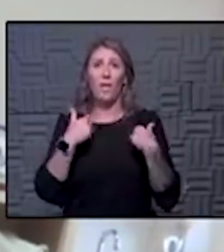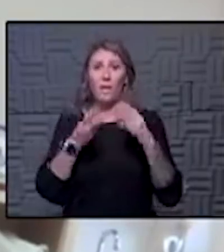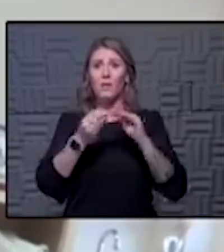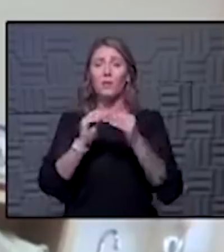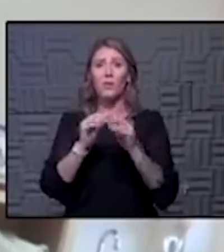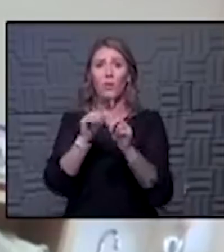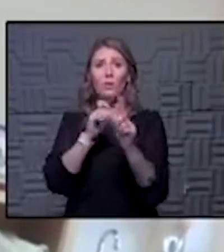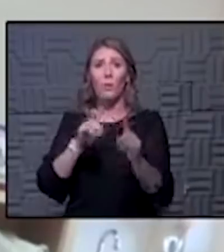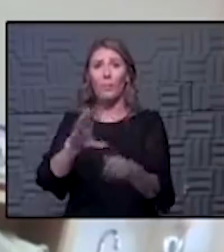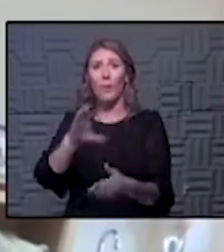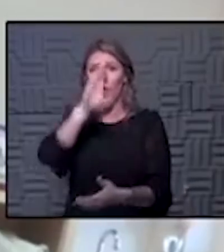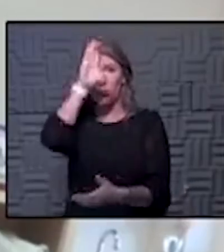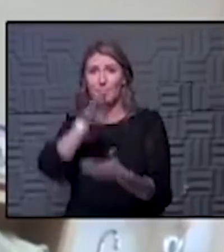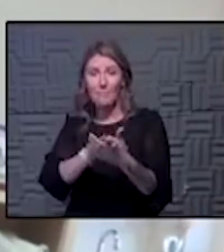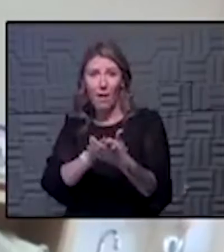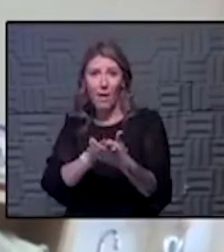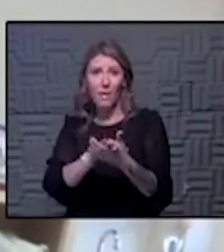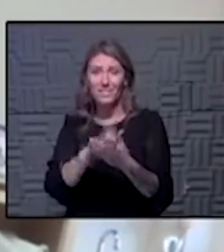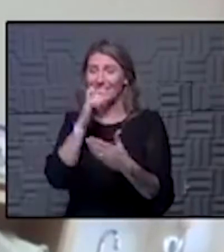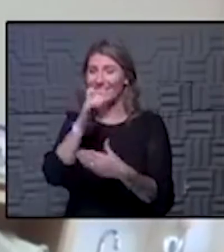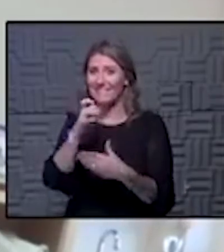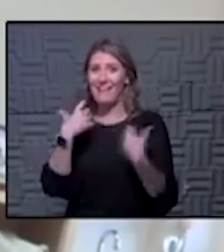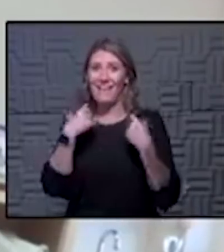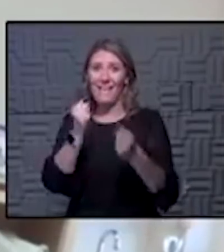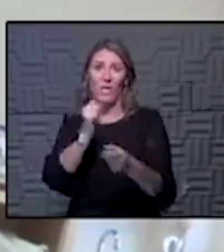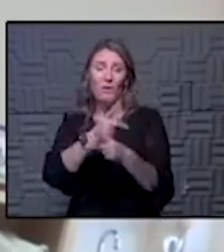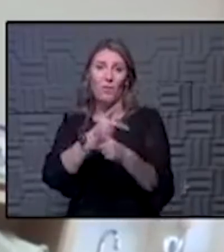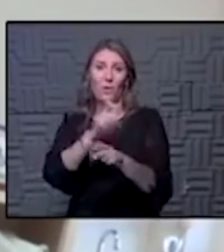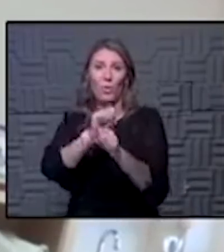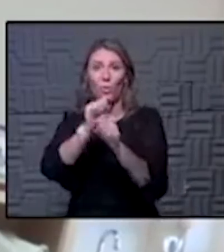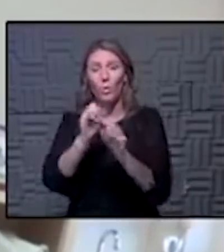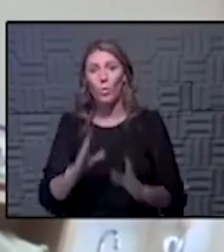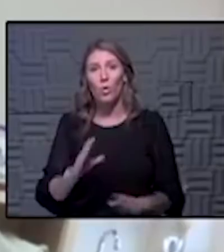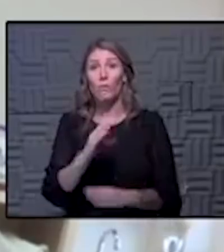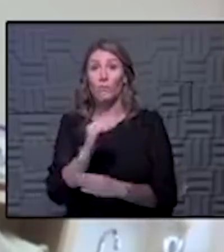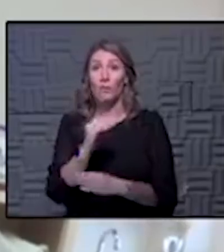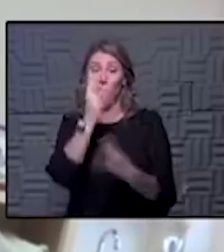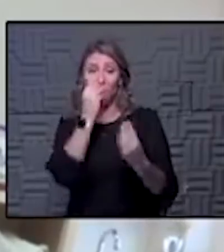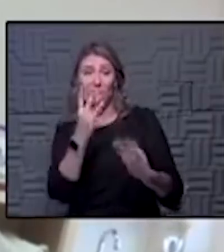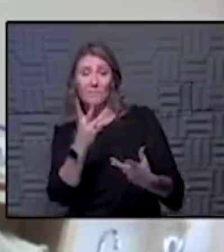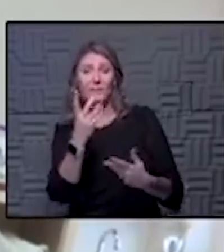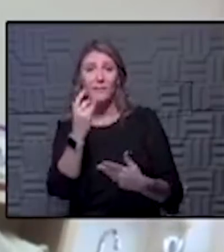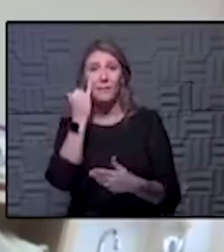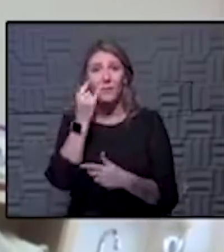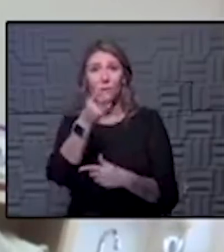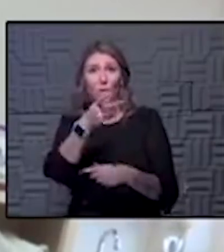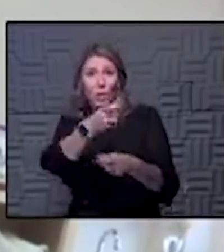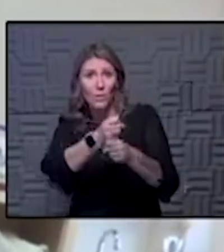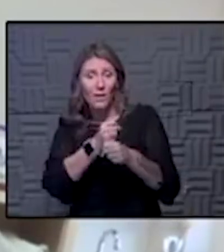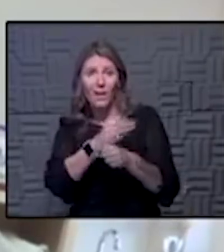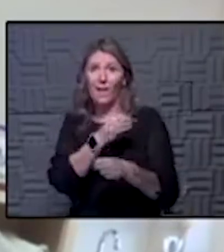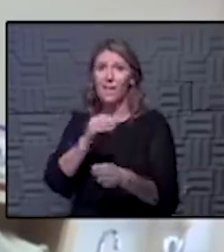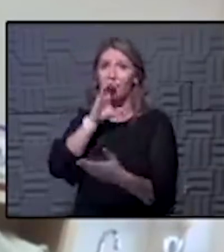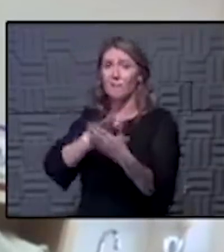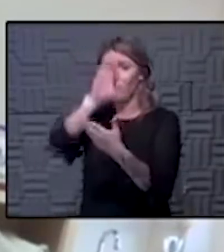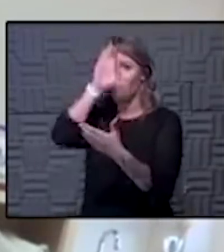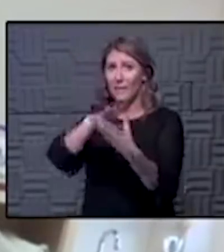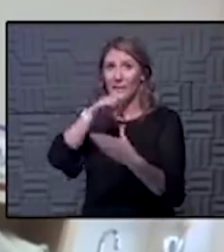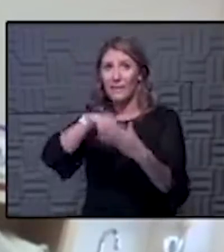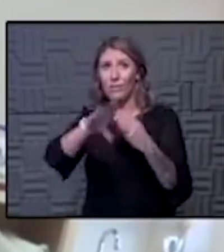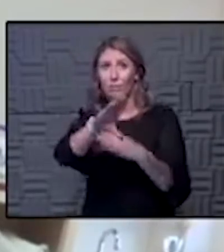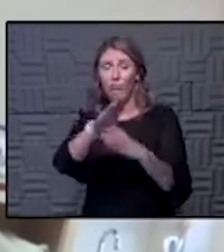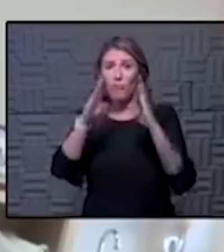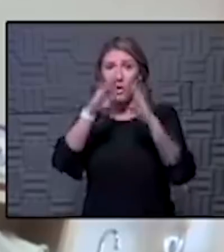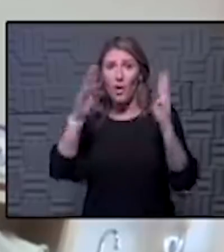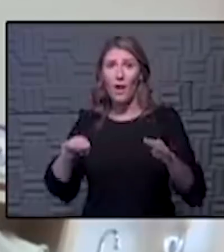their spouse who is not a healthcare worker. And I can tell you, if you get it and you have a significant other in your house, it's very likely